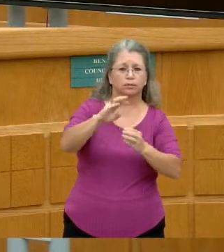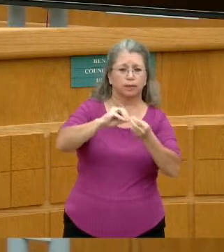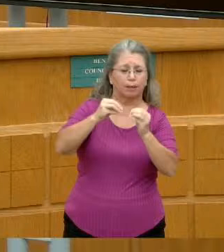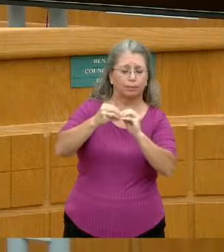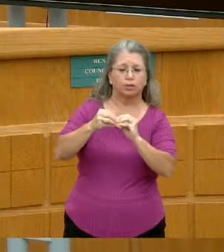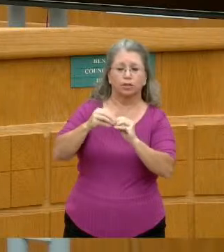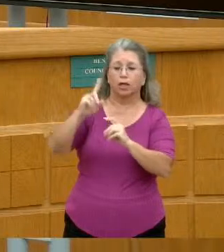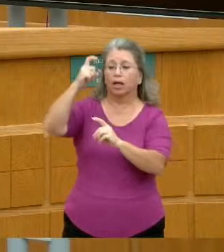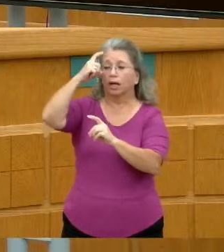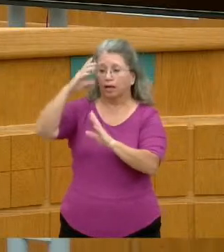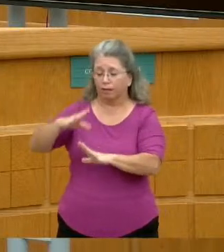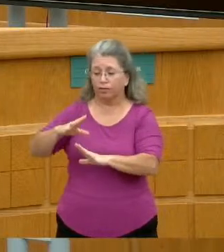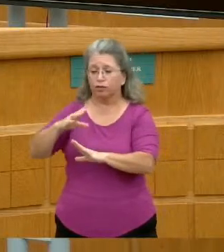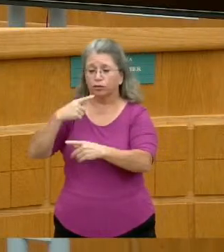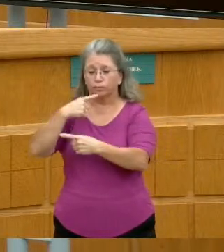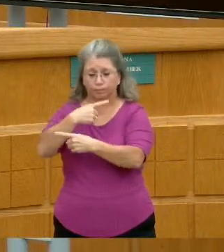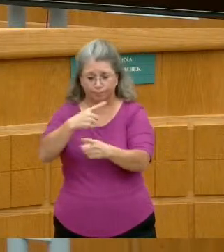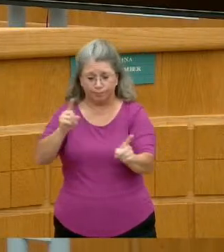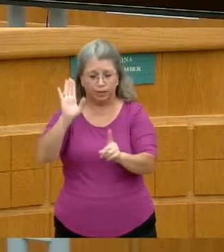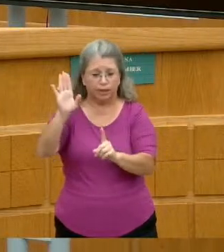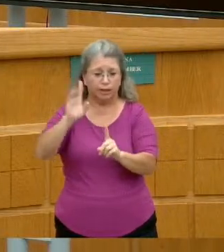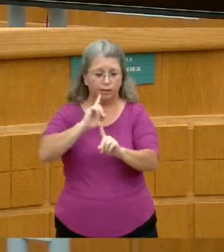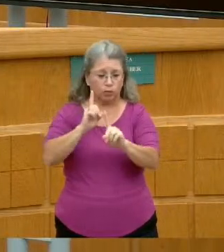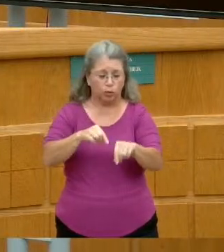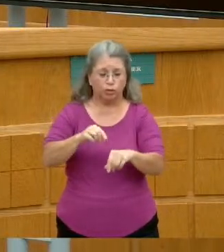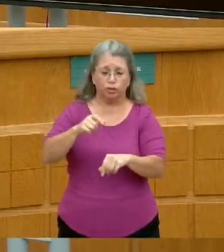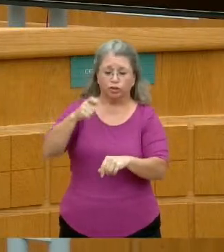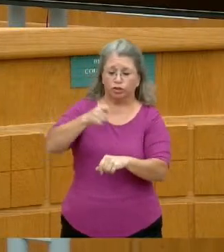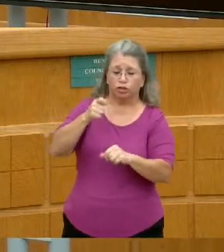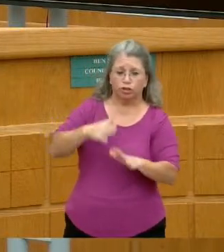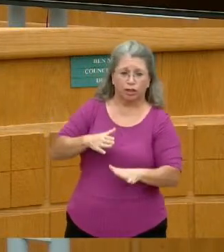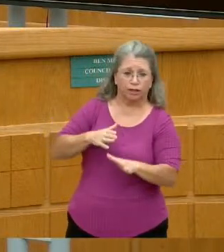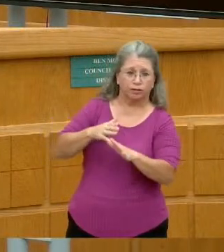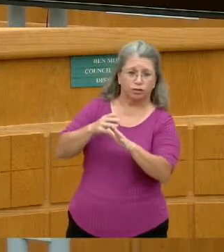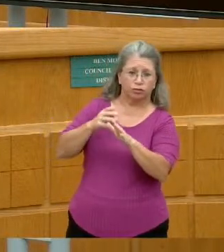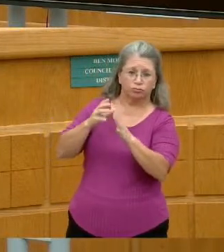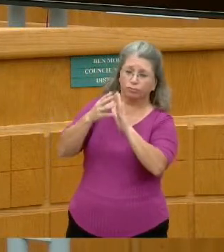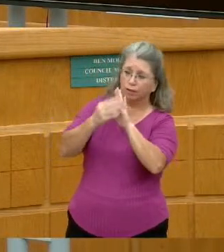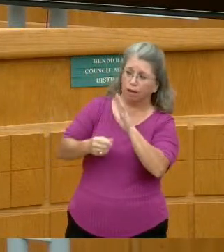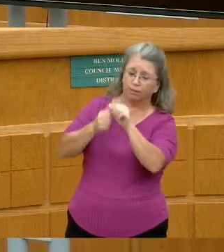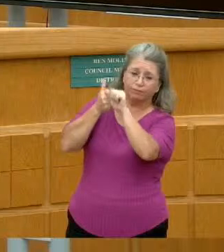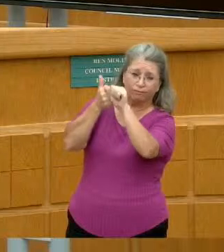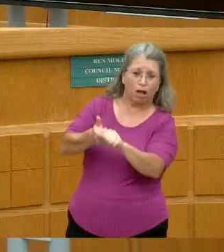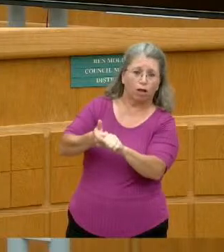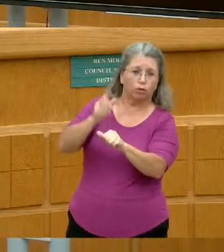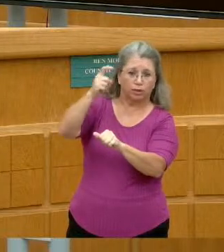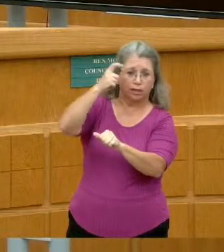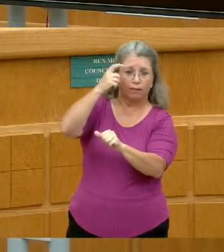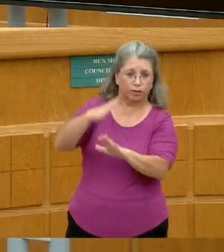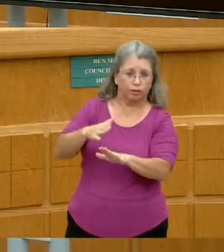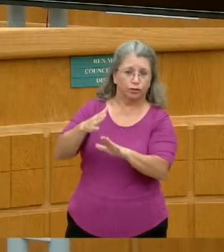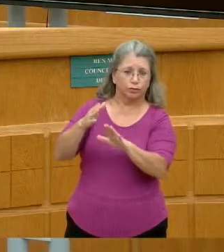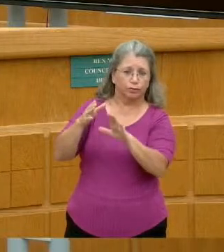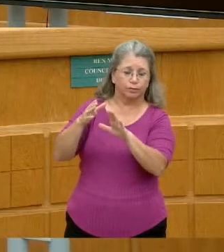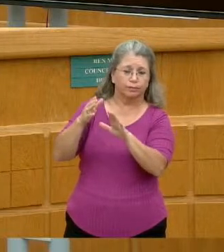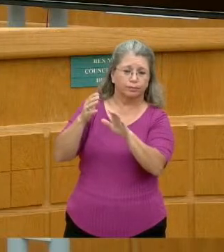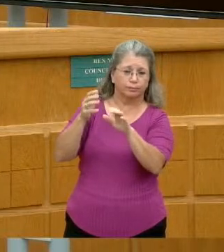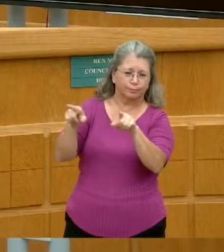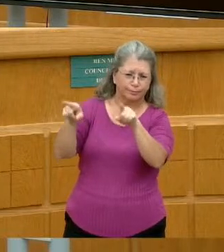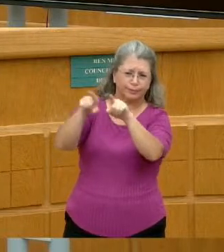the judge has issued hers, which are a mimic of the governor. And then on a local basis, we've made a couple of changes